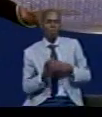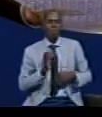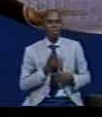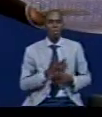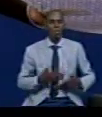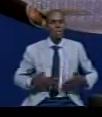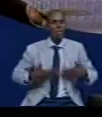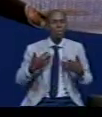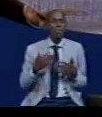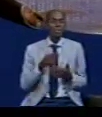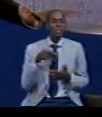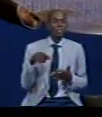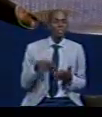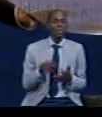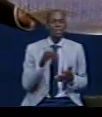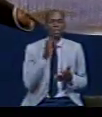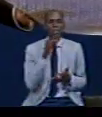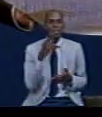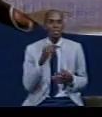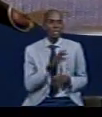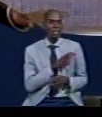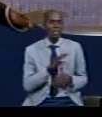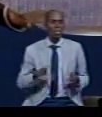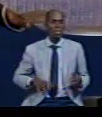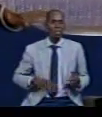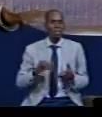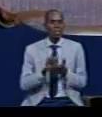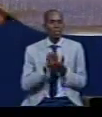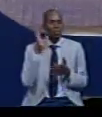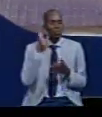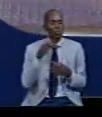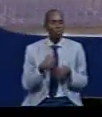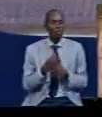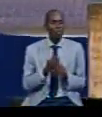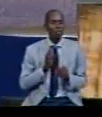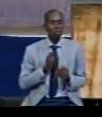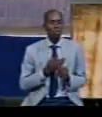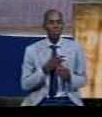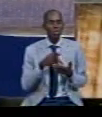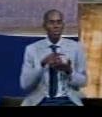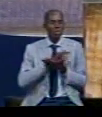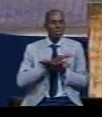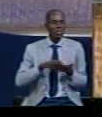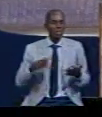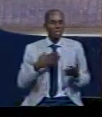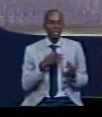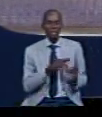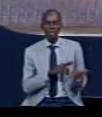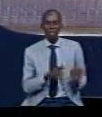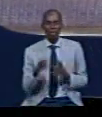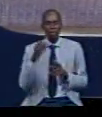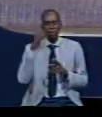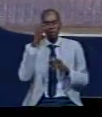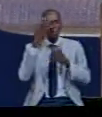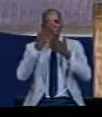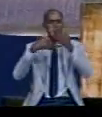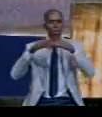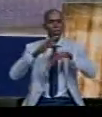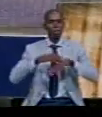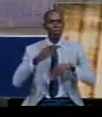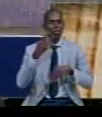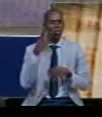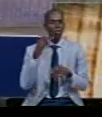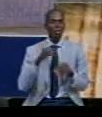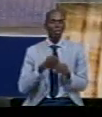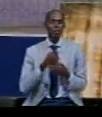will make us clean and pure, ready for heaven. Look at the answer in verse 4. In verse 4, it